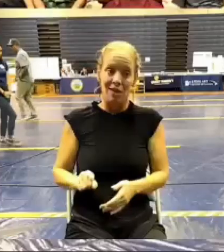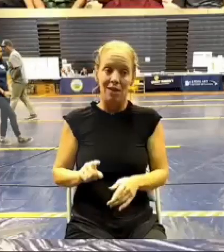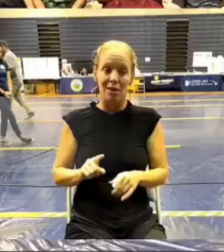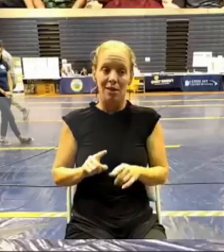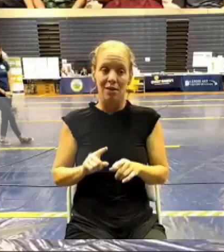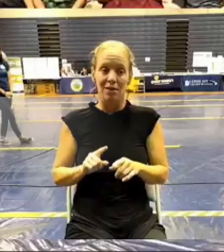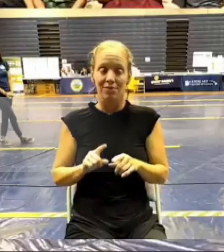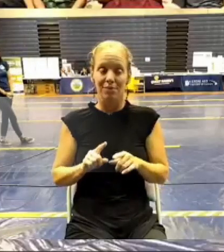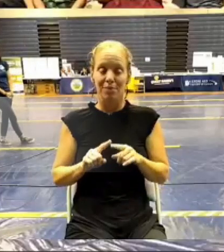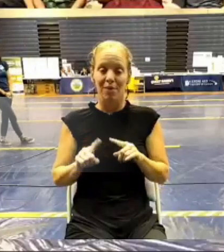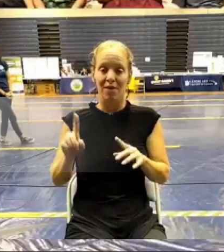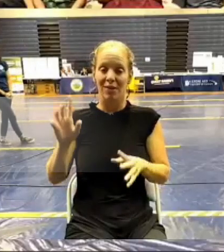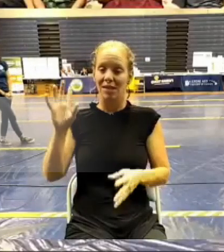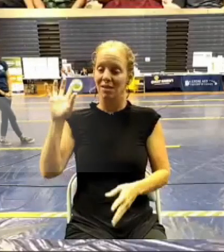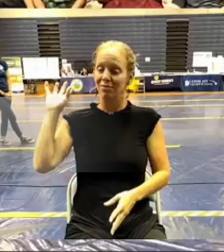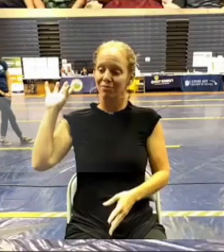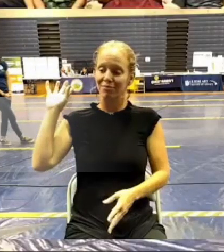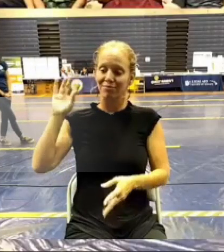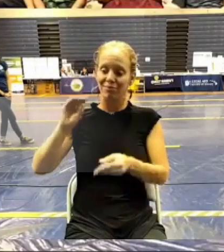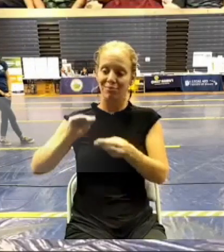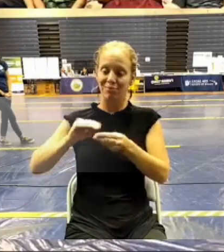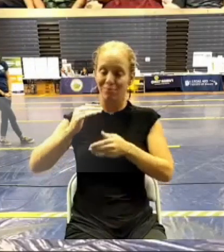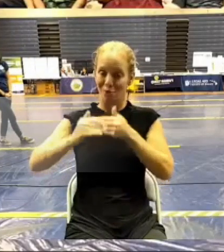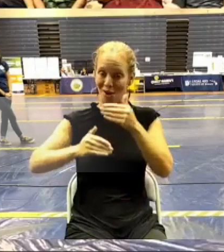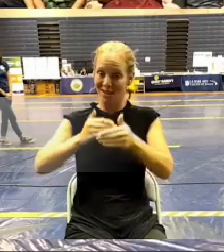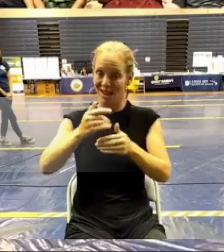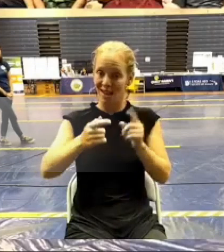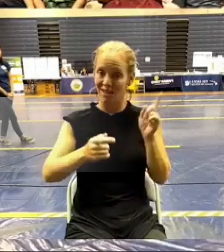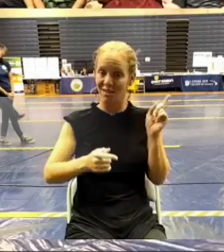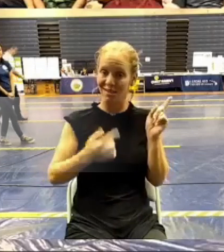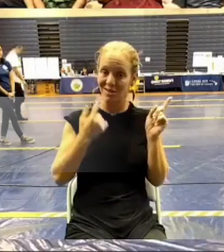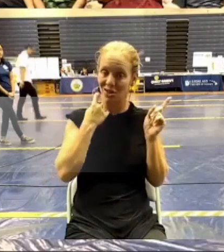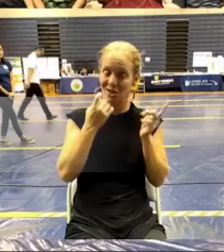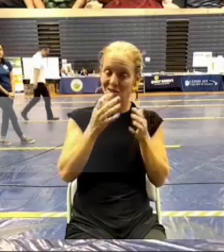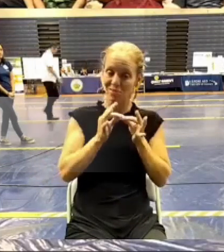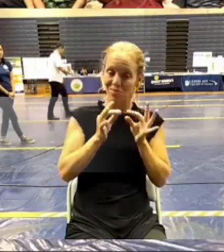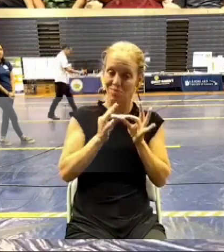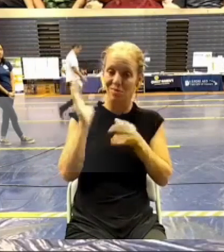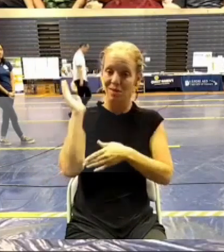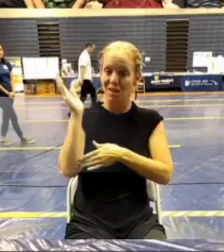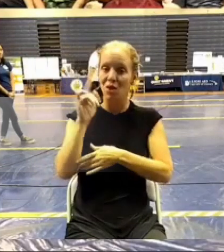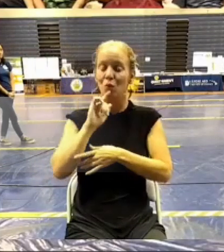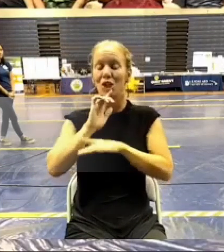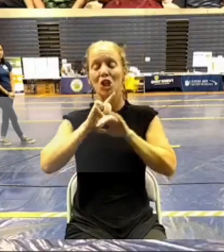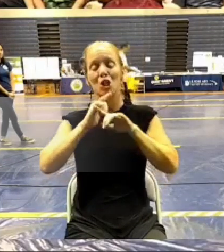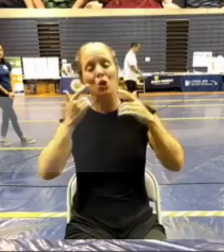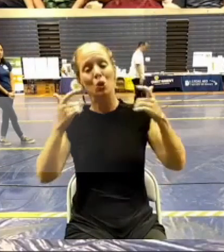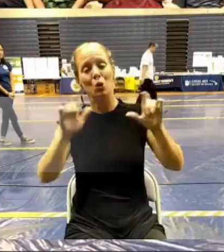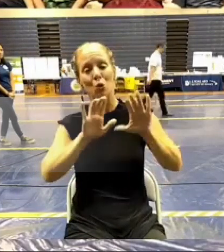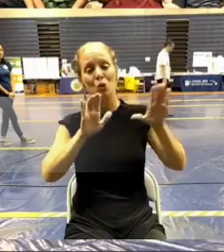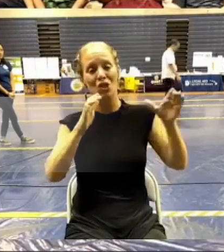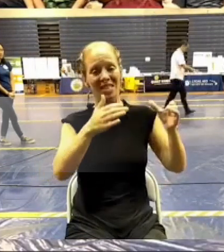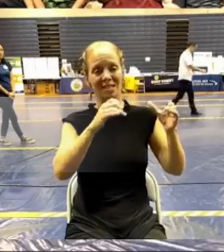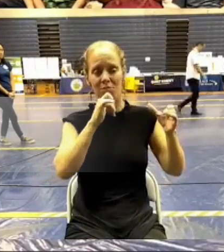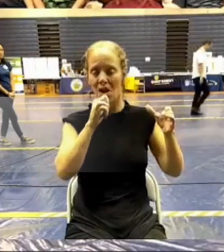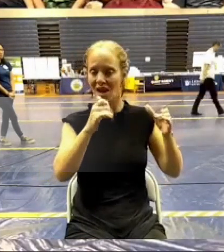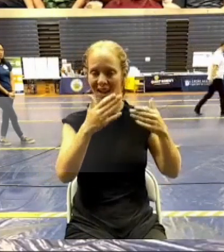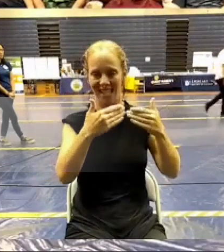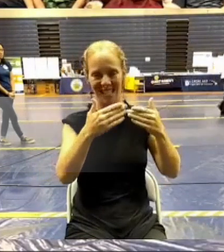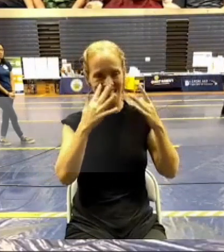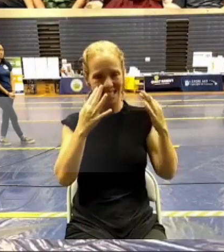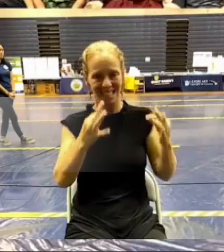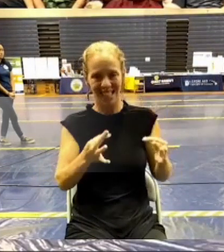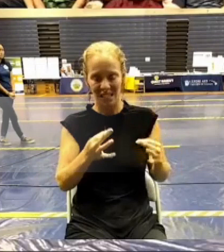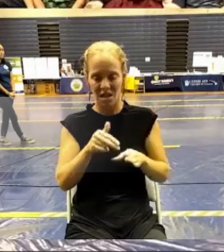this culmination, this process consists of efforts from a huge team. This is not an easy